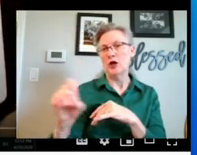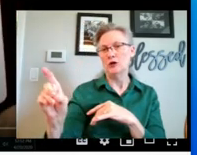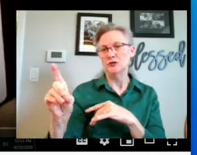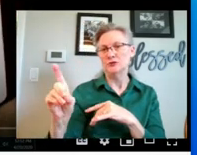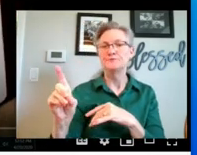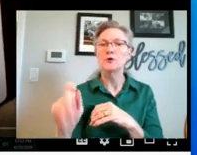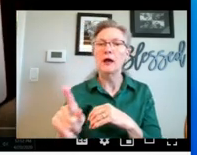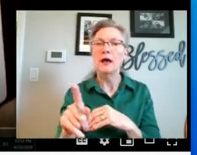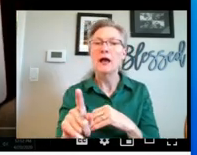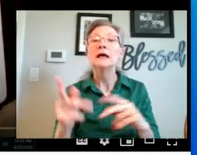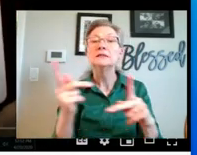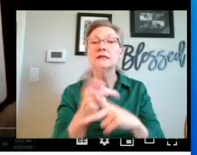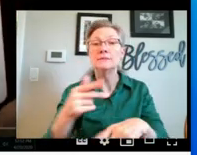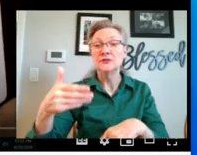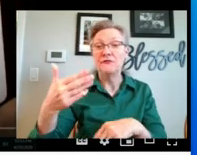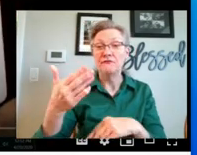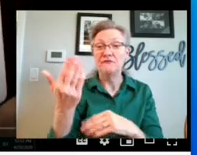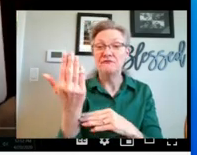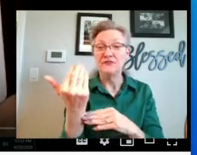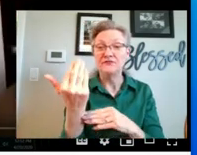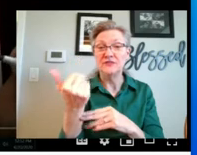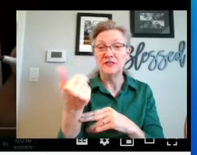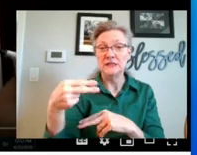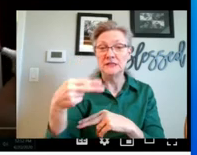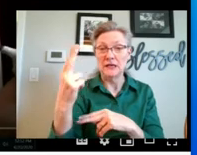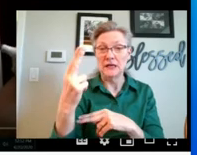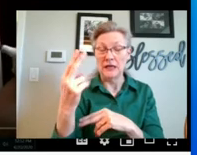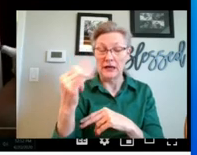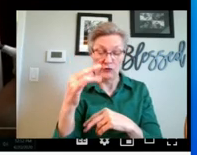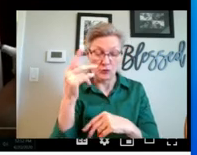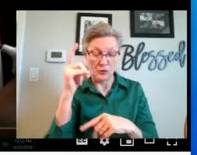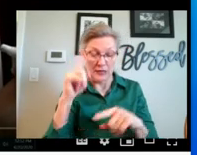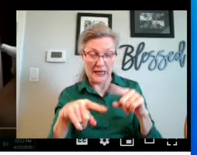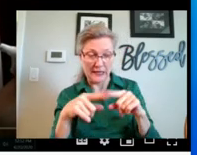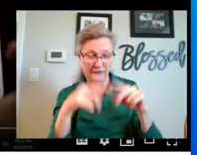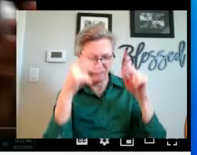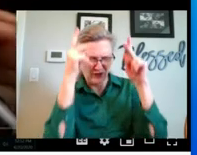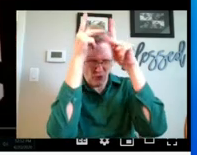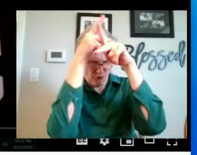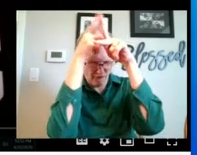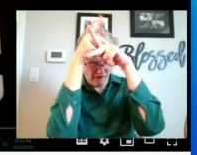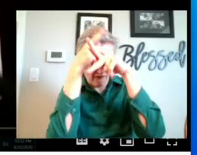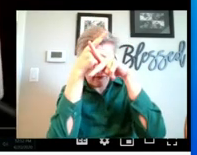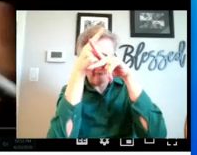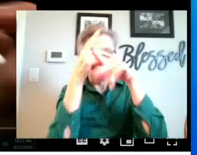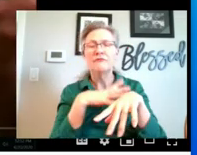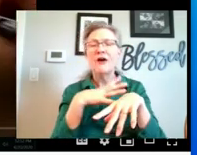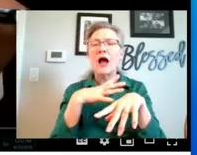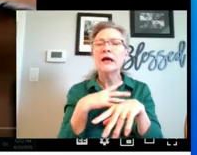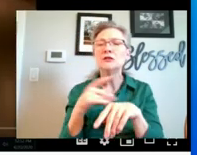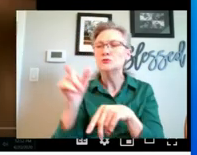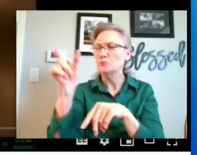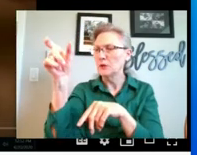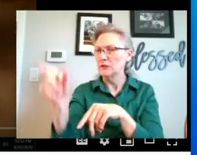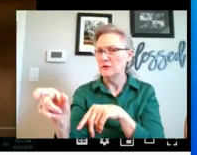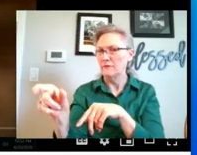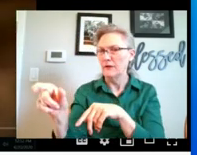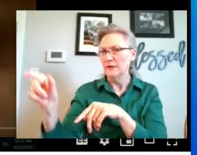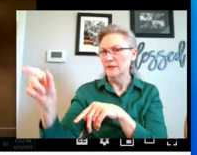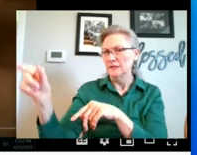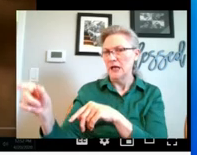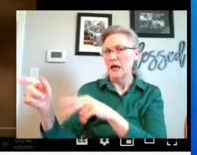right? And if you can't do 25 times 15 in your head, that's okay. Let's go off to the side and do it vertically, right? So if we